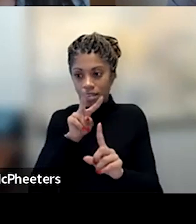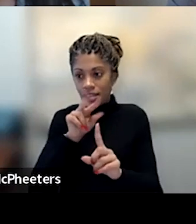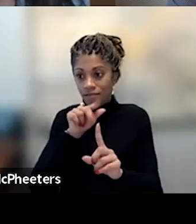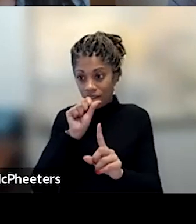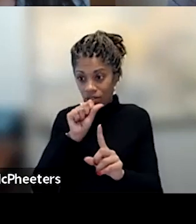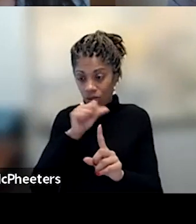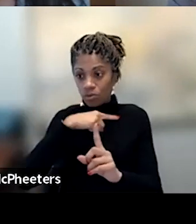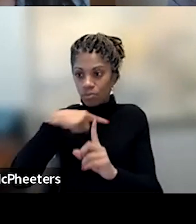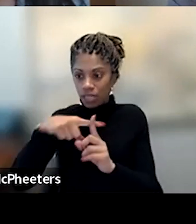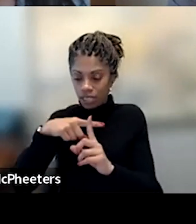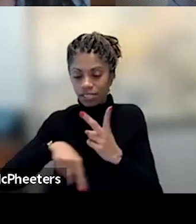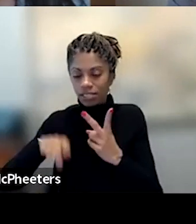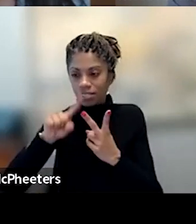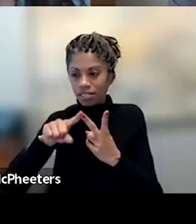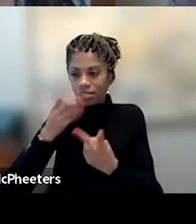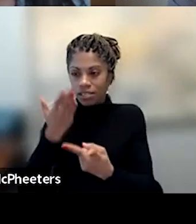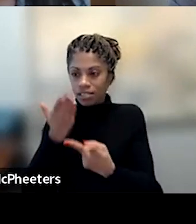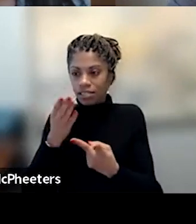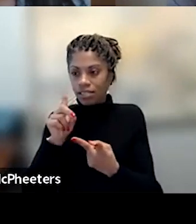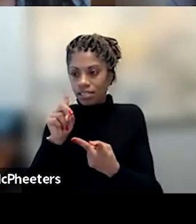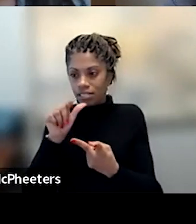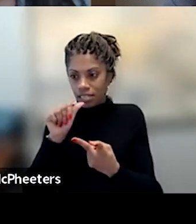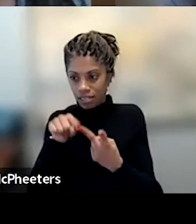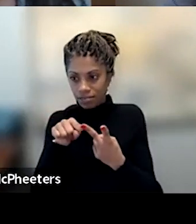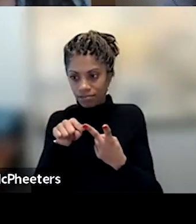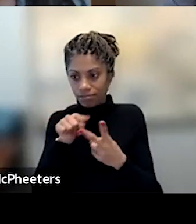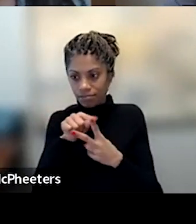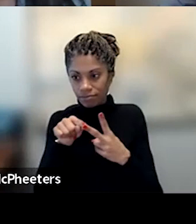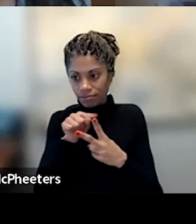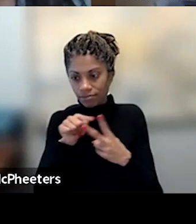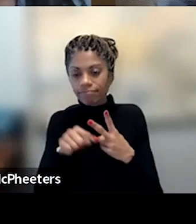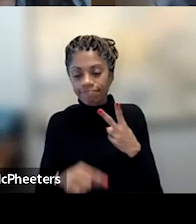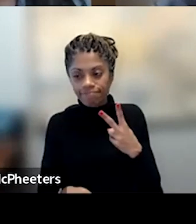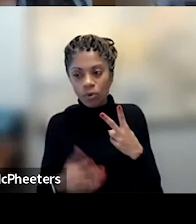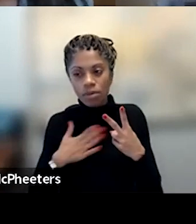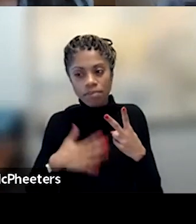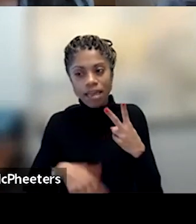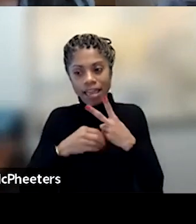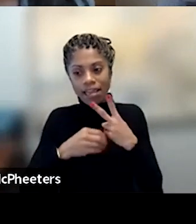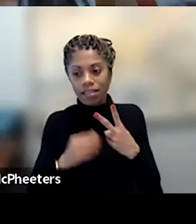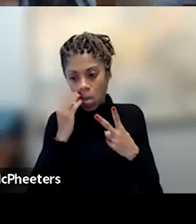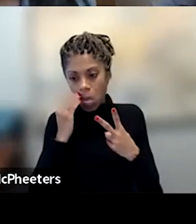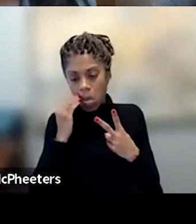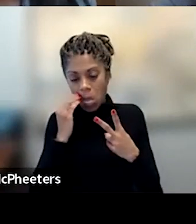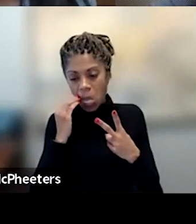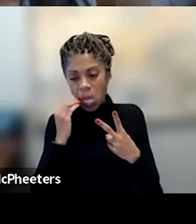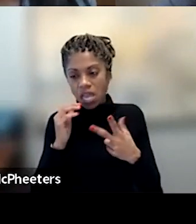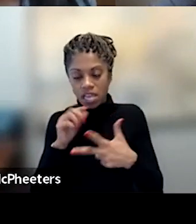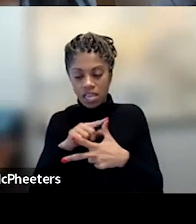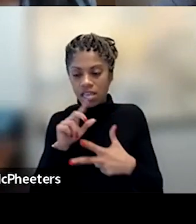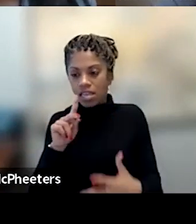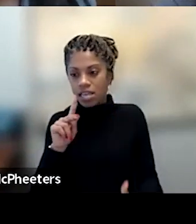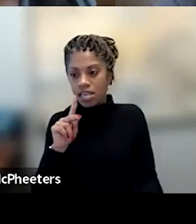Tanya outlined, is a great place to start, even if you have to start small. Yeah, I'll add something to that,